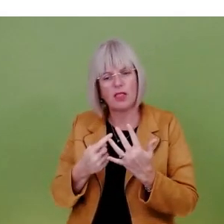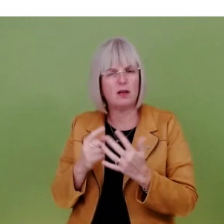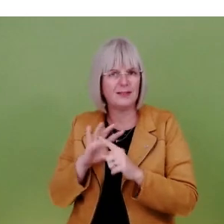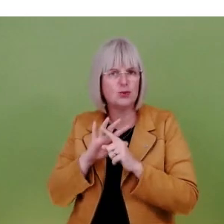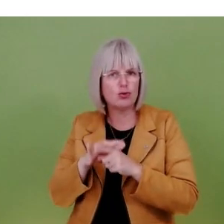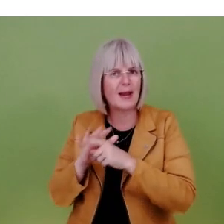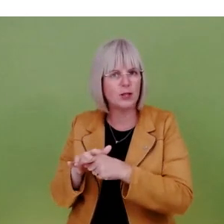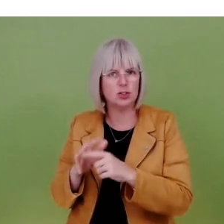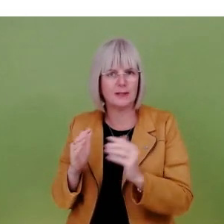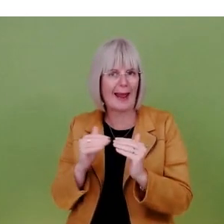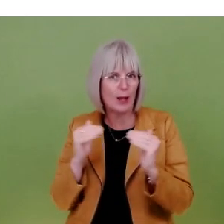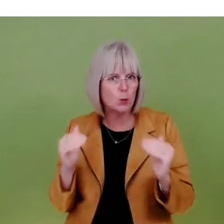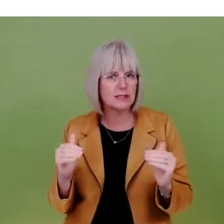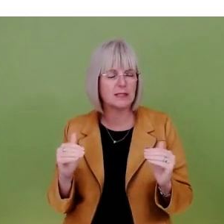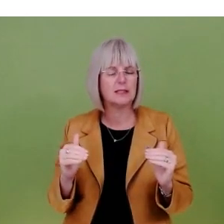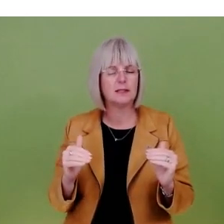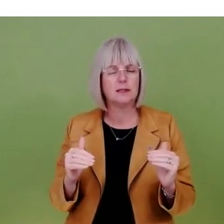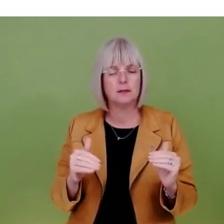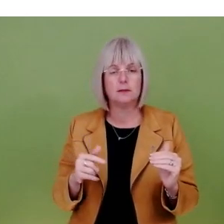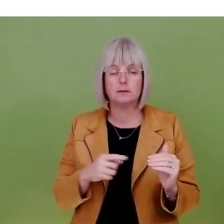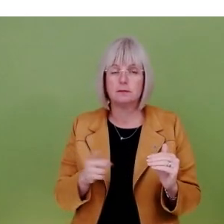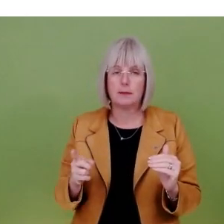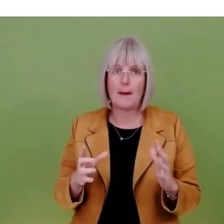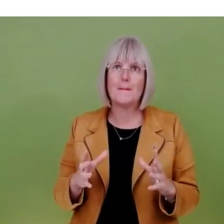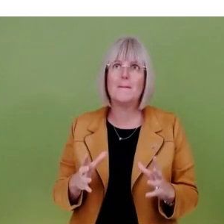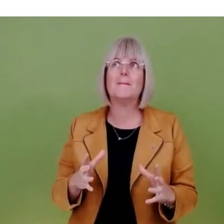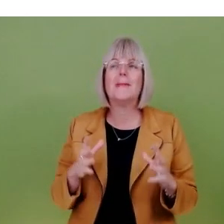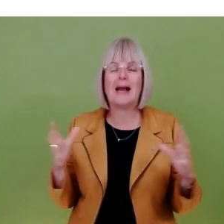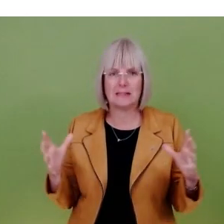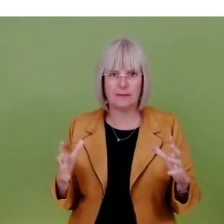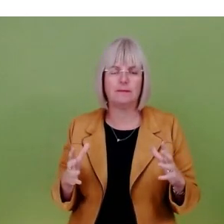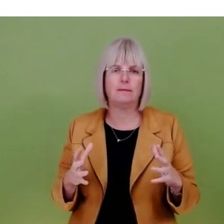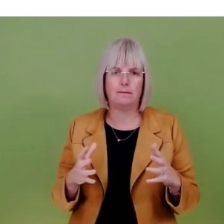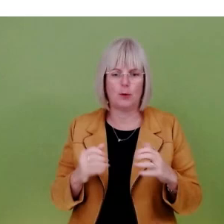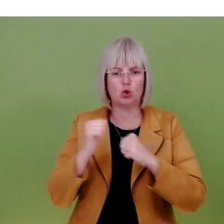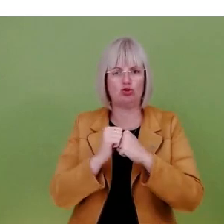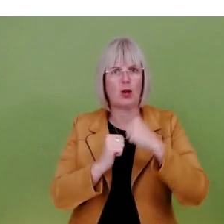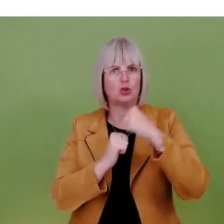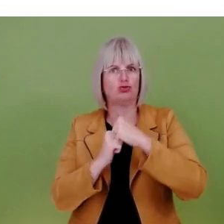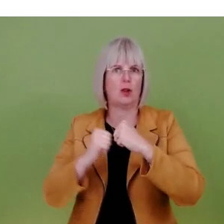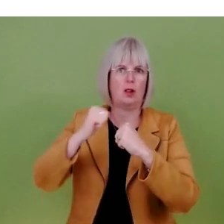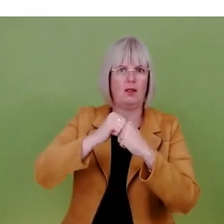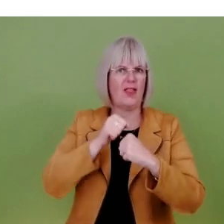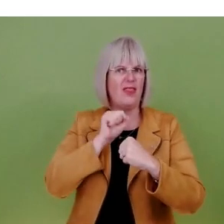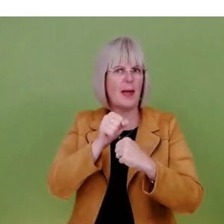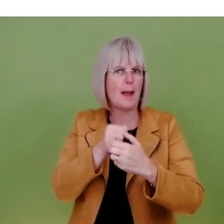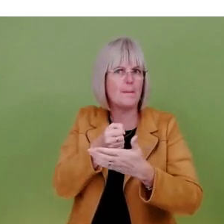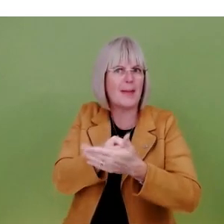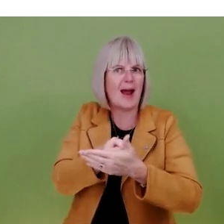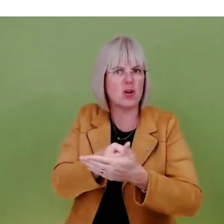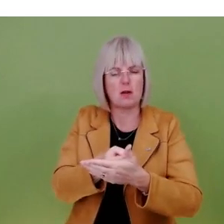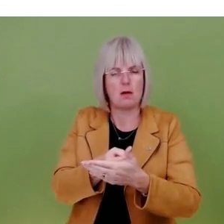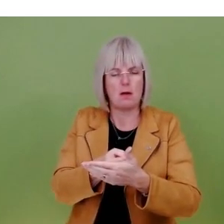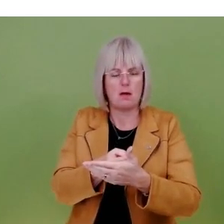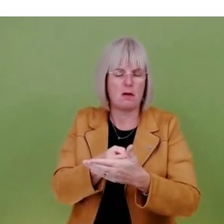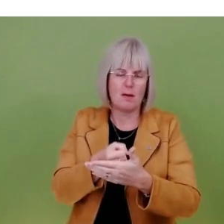there are massive kind of structural barriers that we're tackling and dealing with every day. So it's not, you